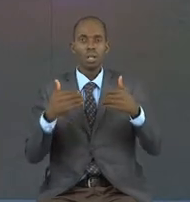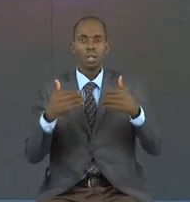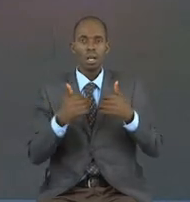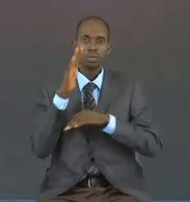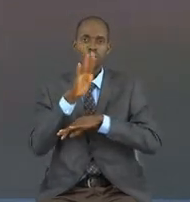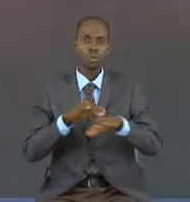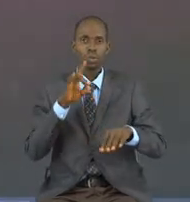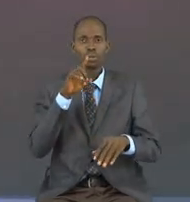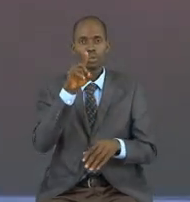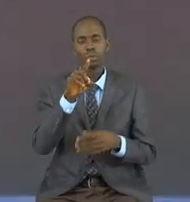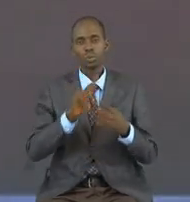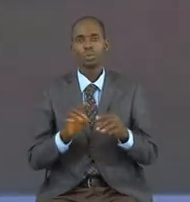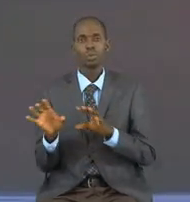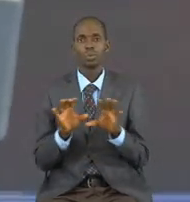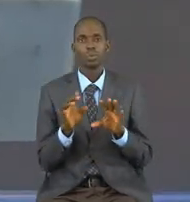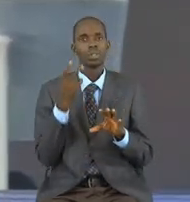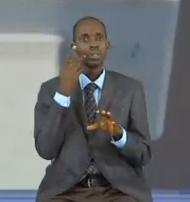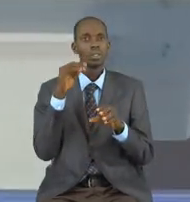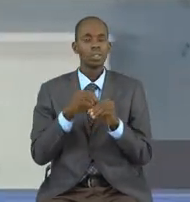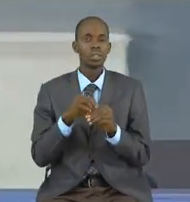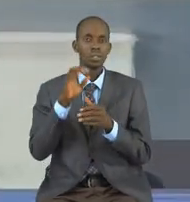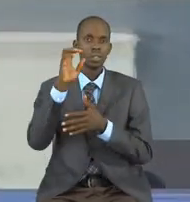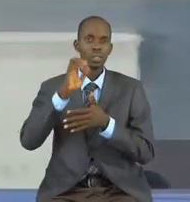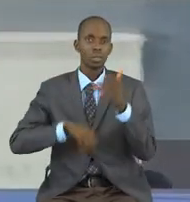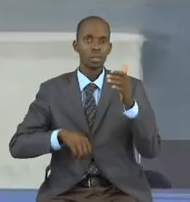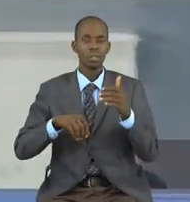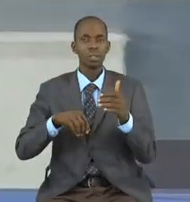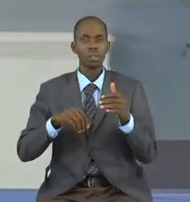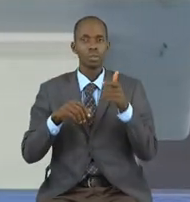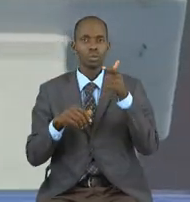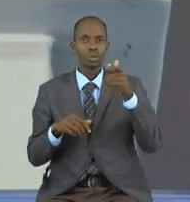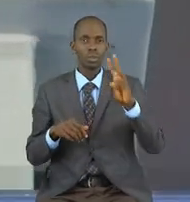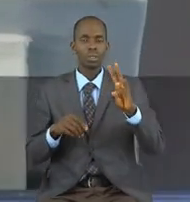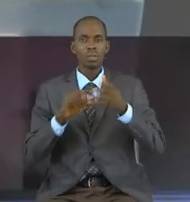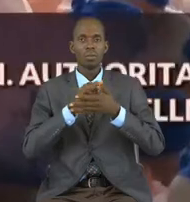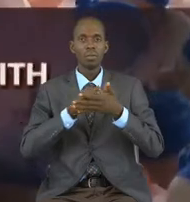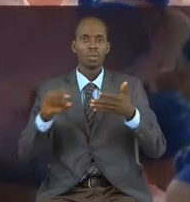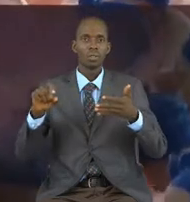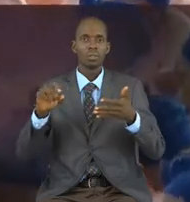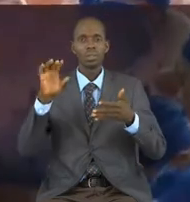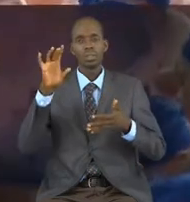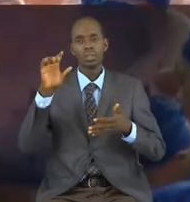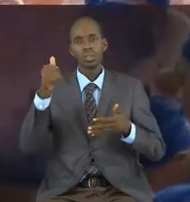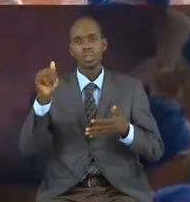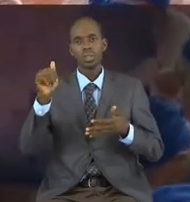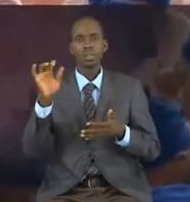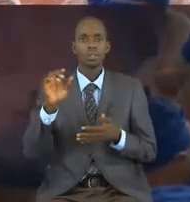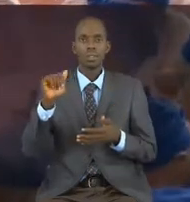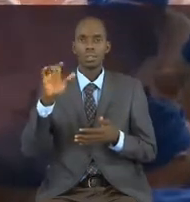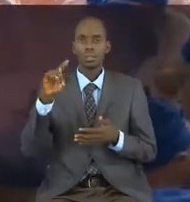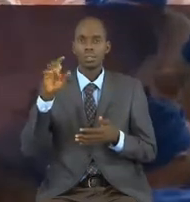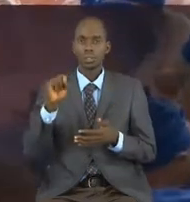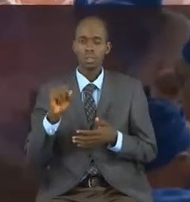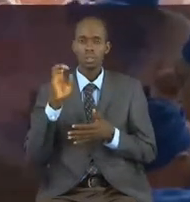do. We're looking at chapter 26, reading from verse 18.